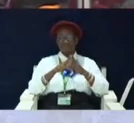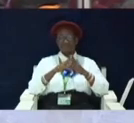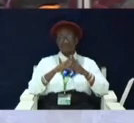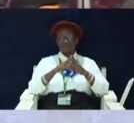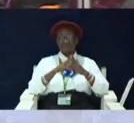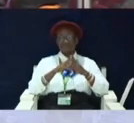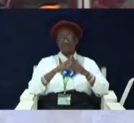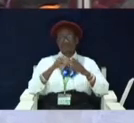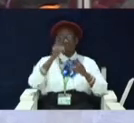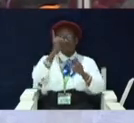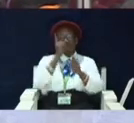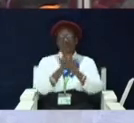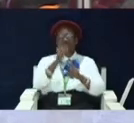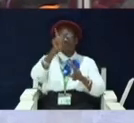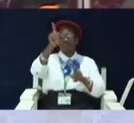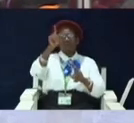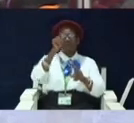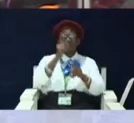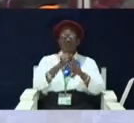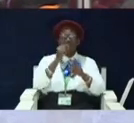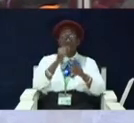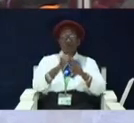Just one word. Oro kan soso